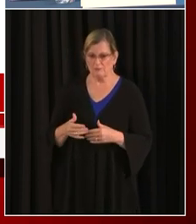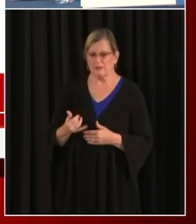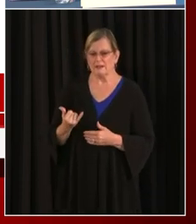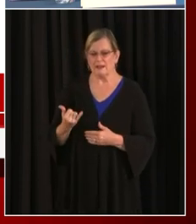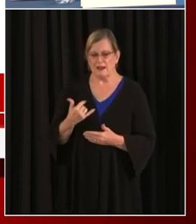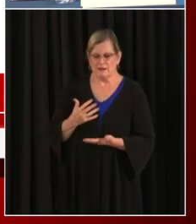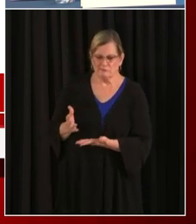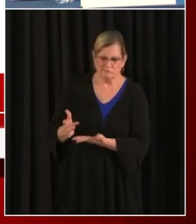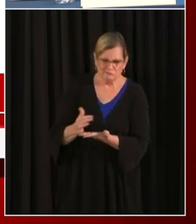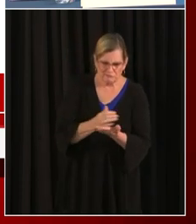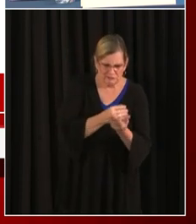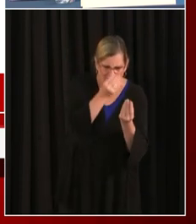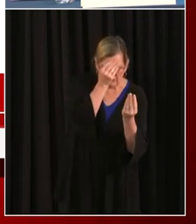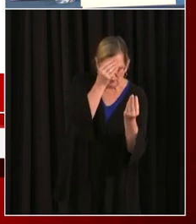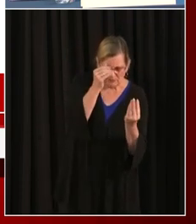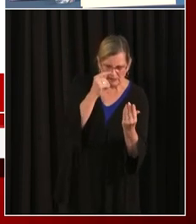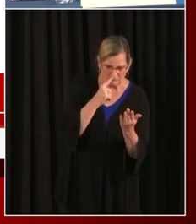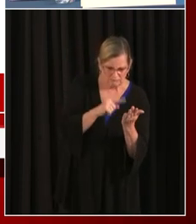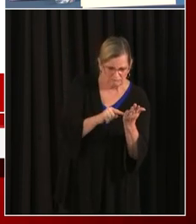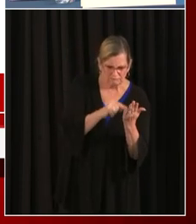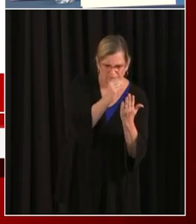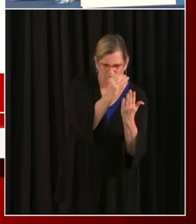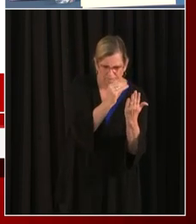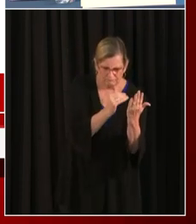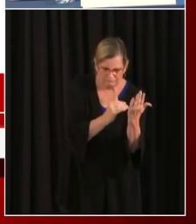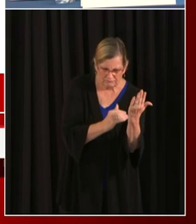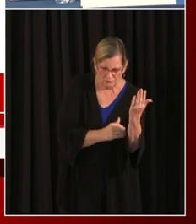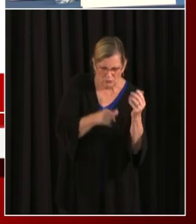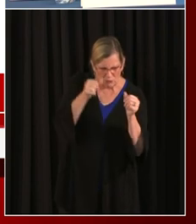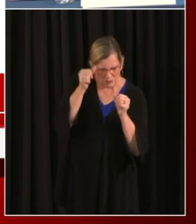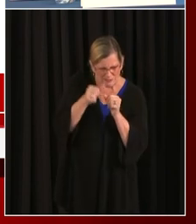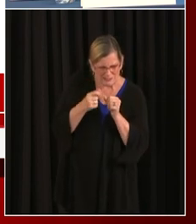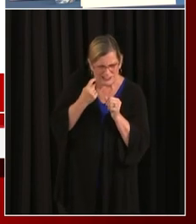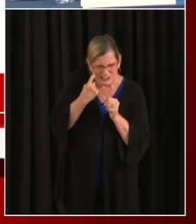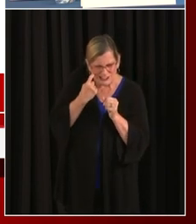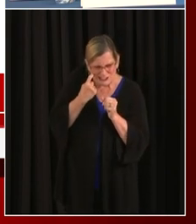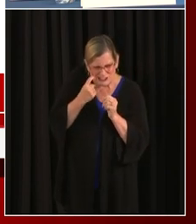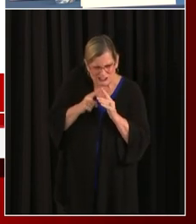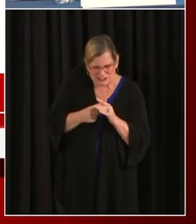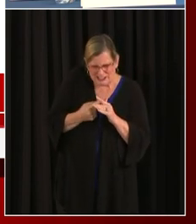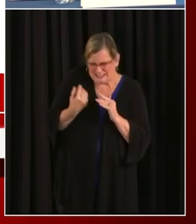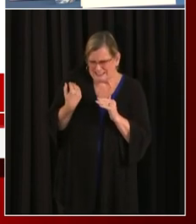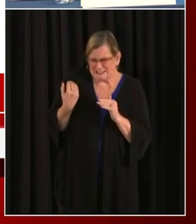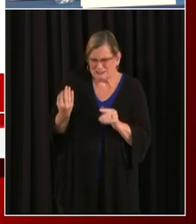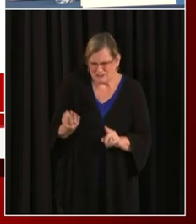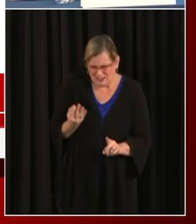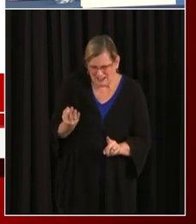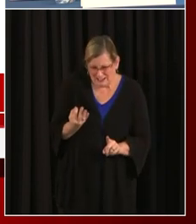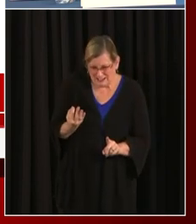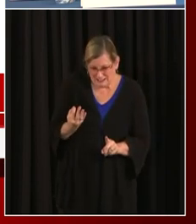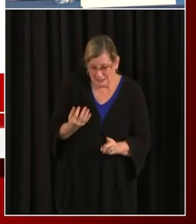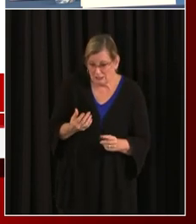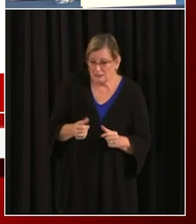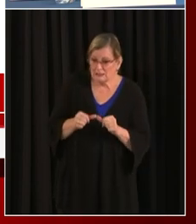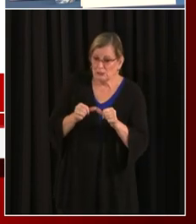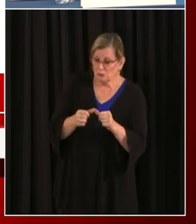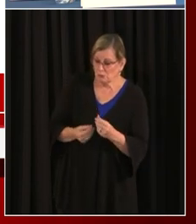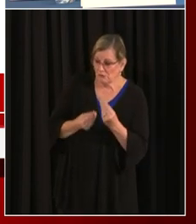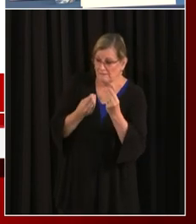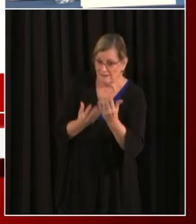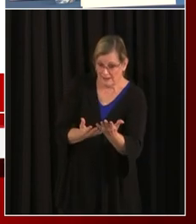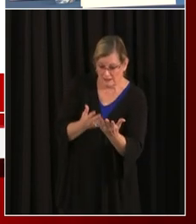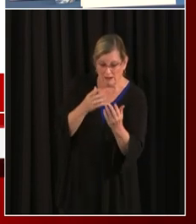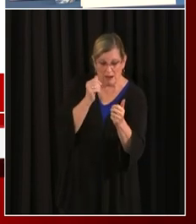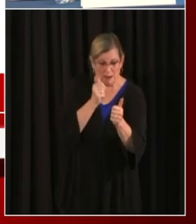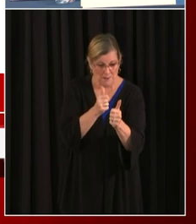way. And again, the tool went live Friday, so we'll continue to provide updates on its usefulness and the